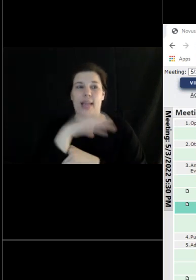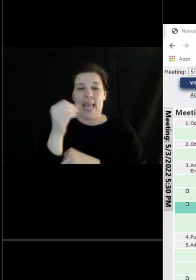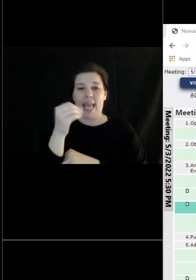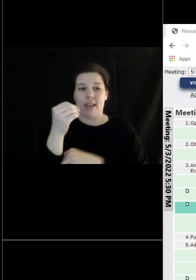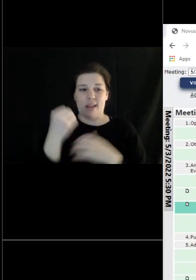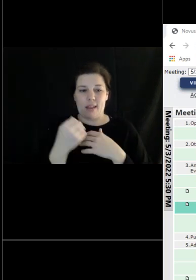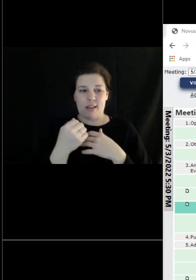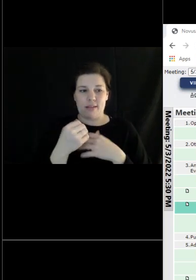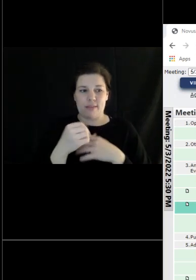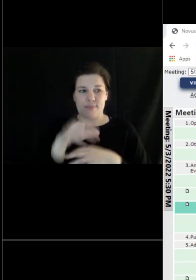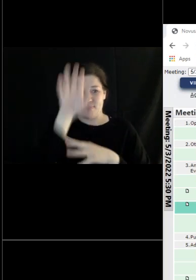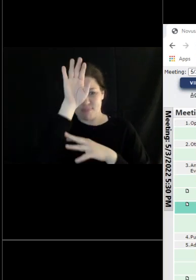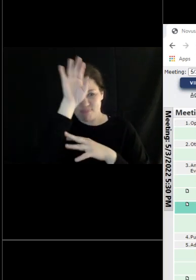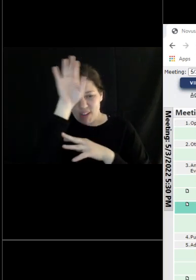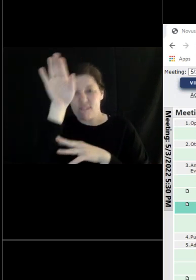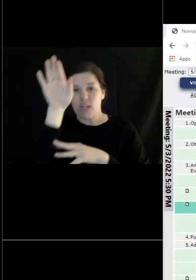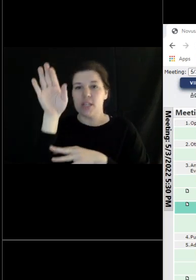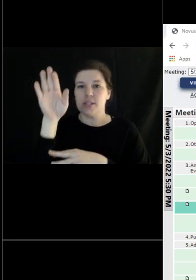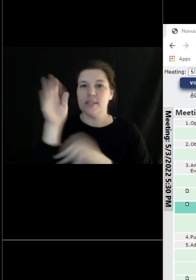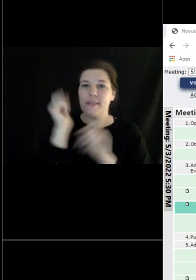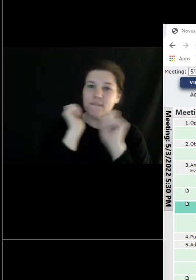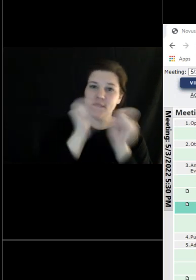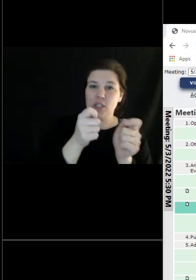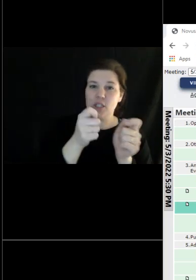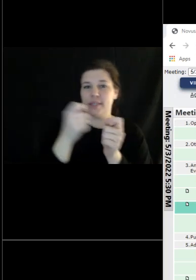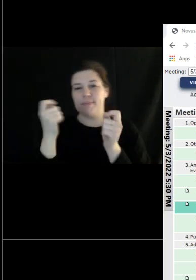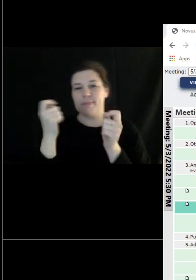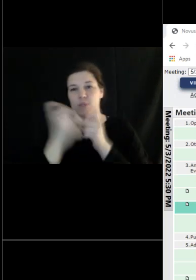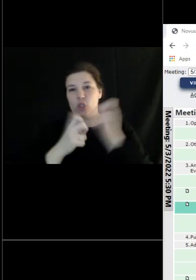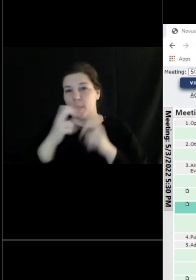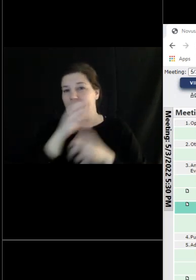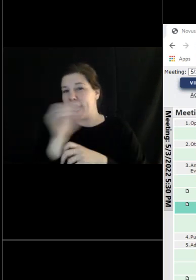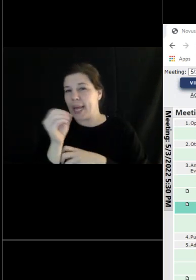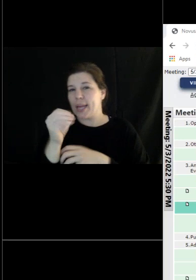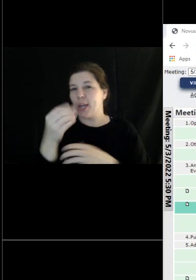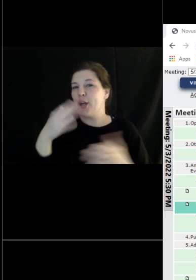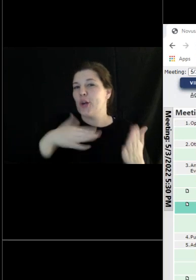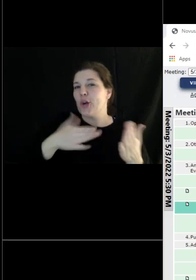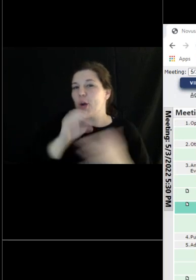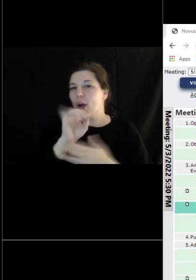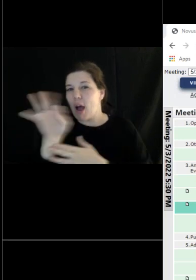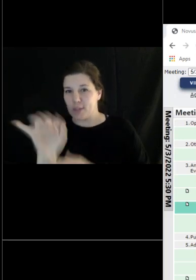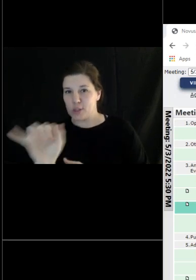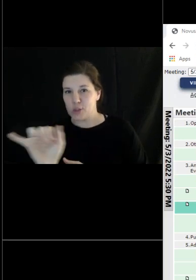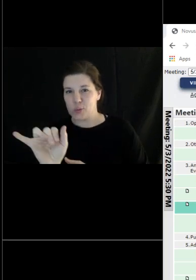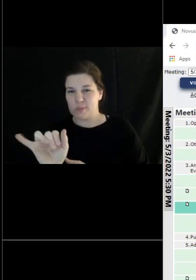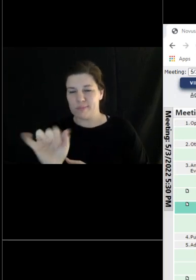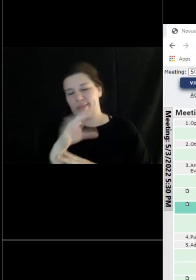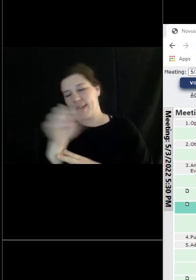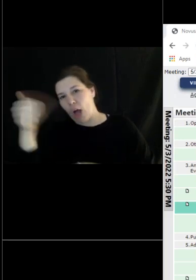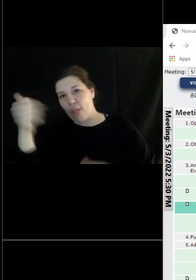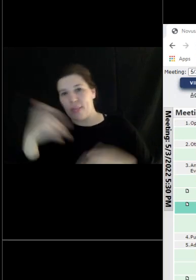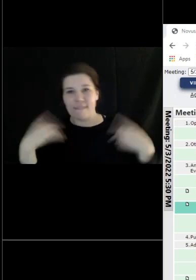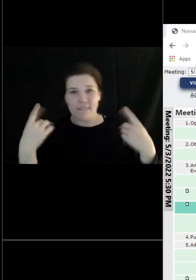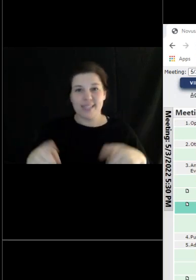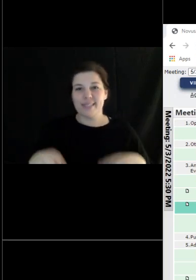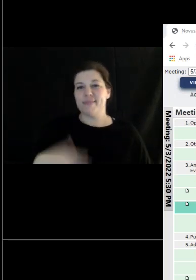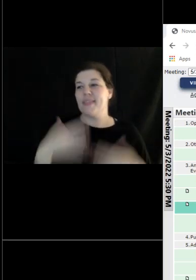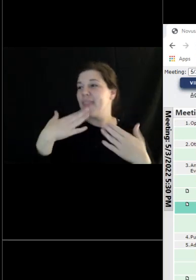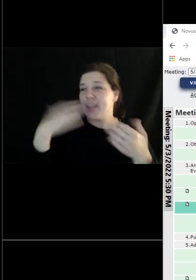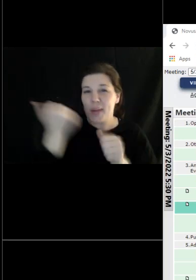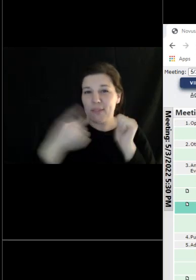firefighters fishing tournament and chili cook-off as well. And little events here and there on top of that. So thank you so much to everybody,